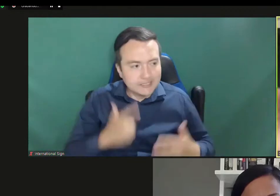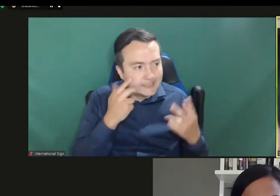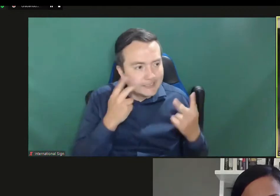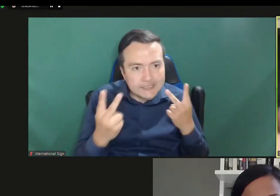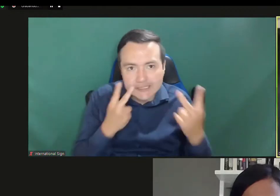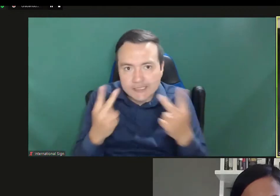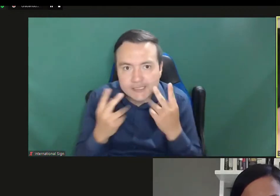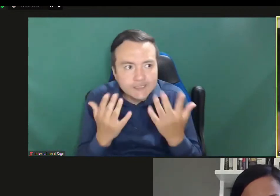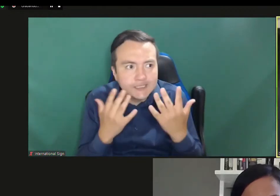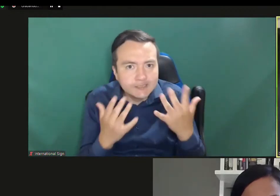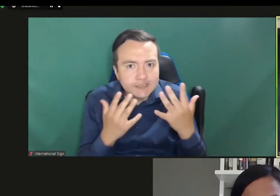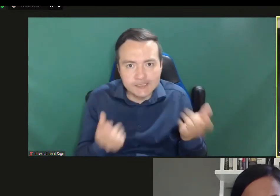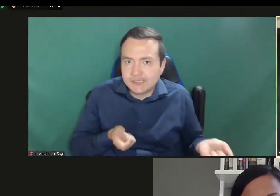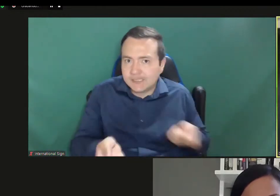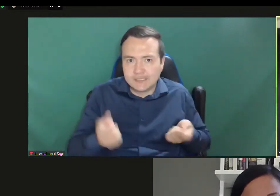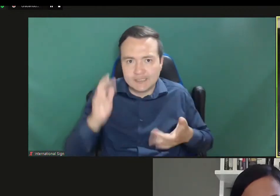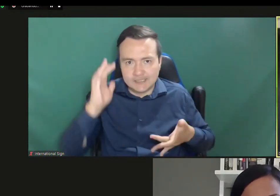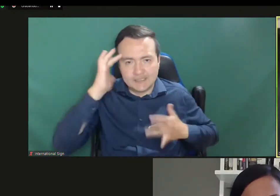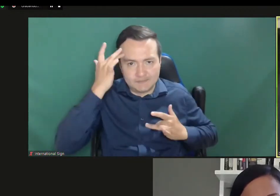to.